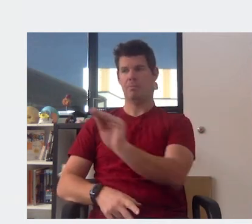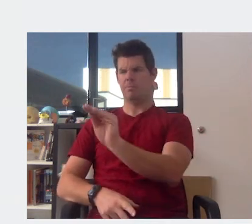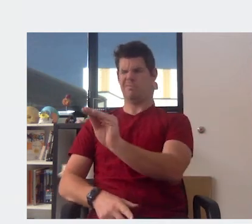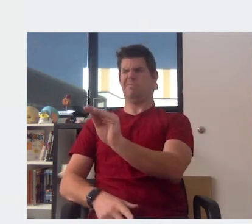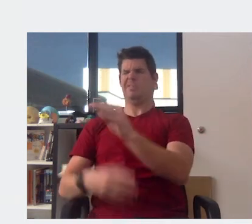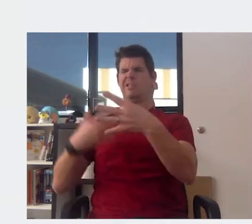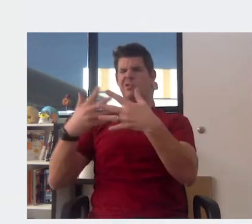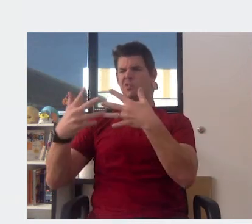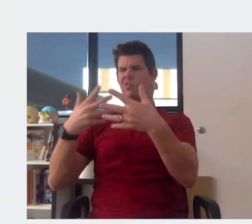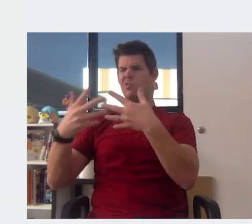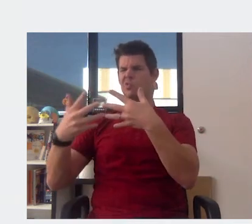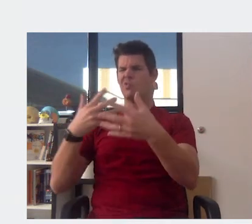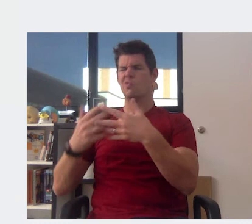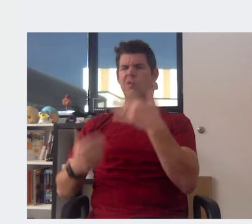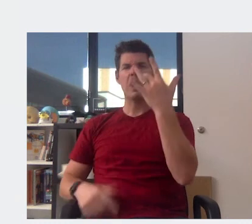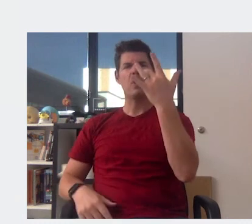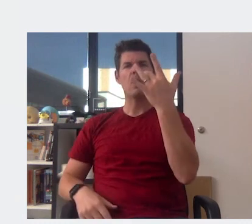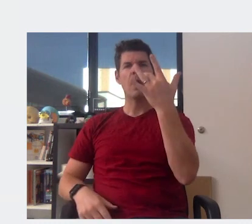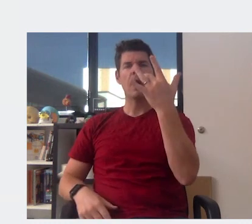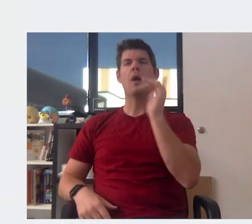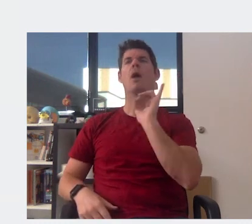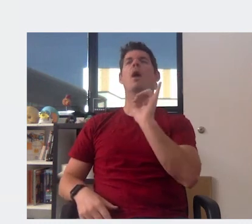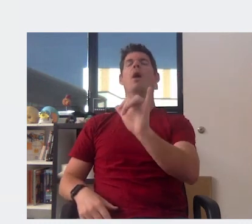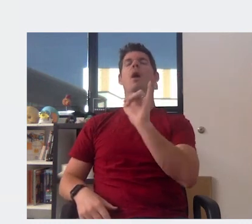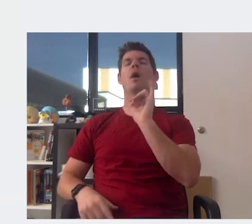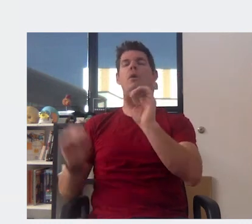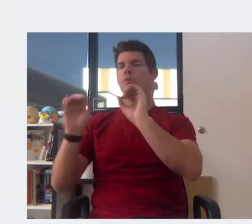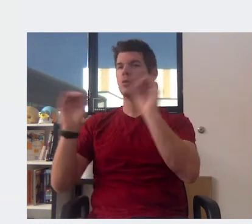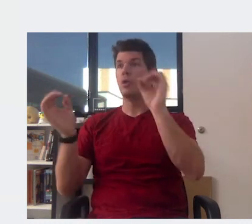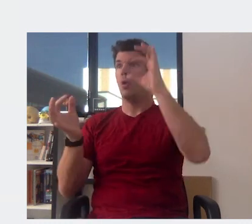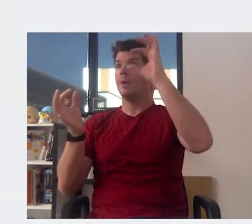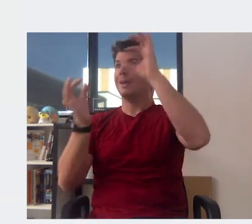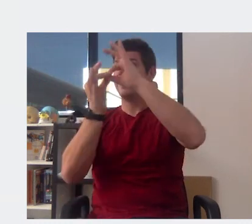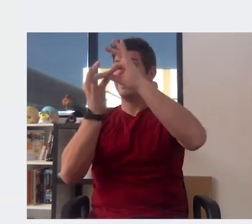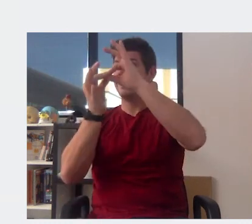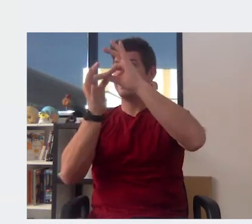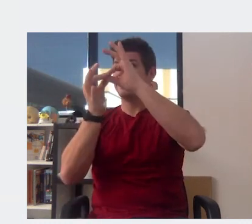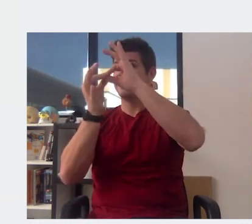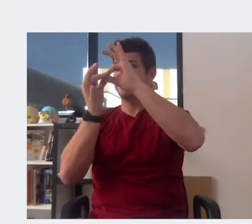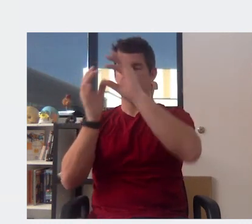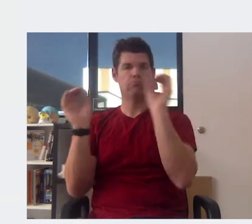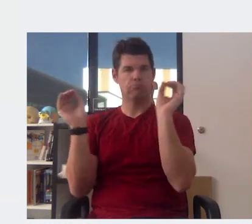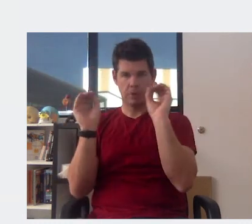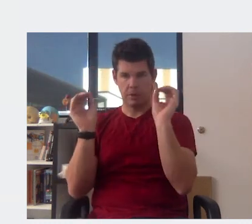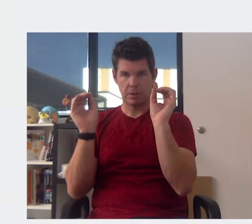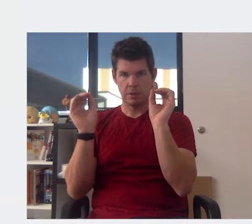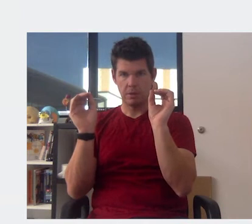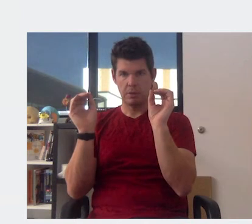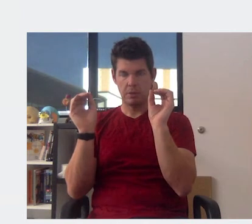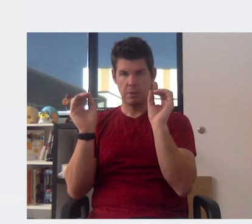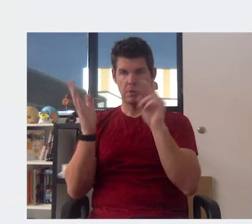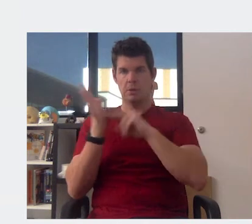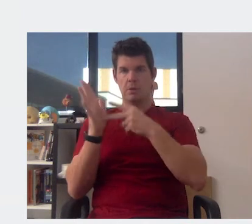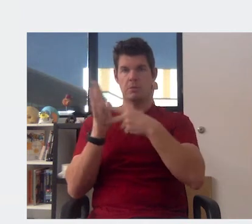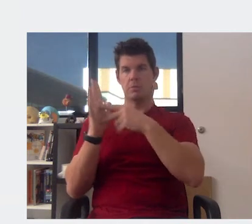out because it's not connected with an input. Right now, it's disabled. I need to have something to